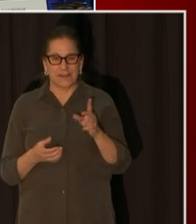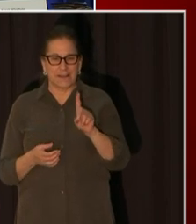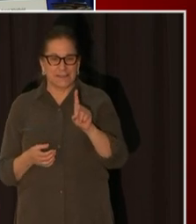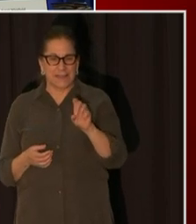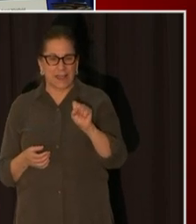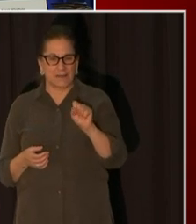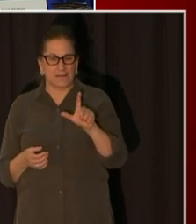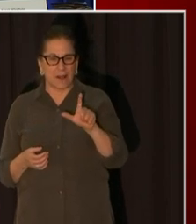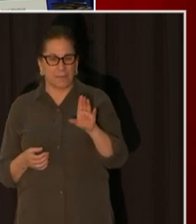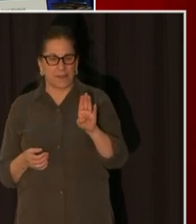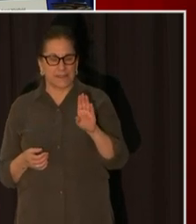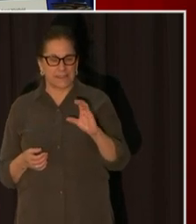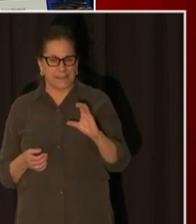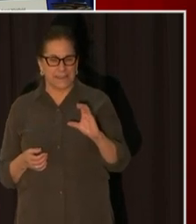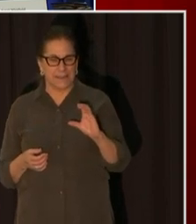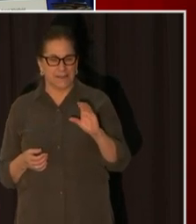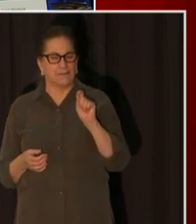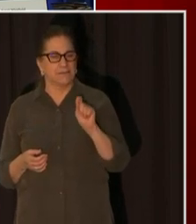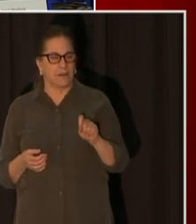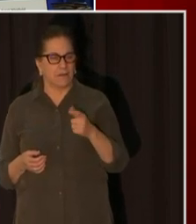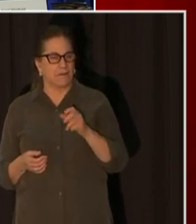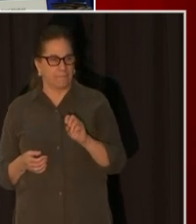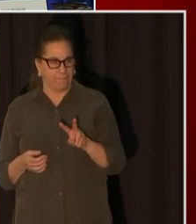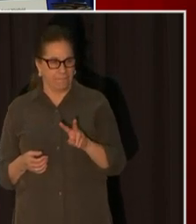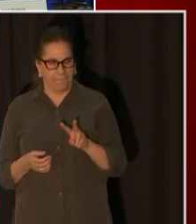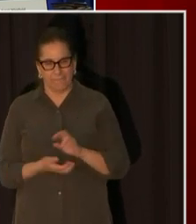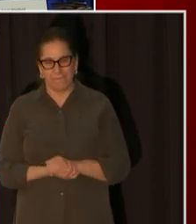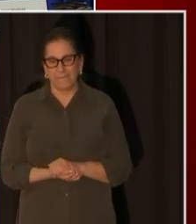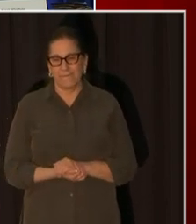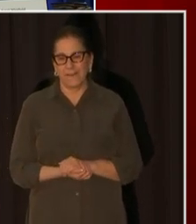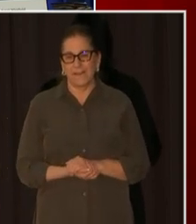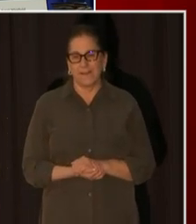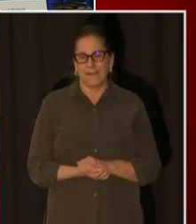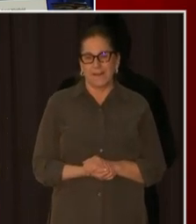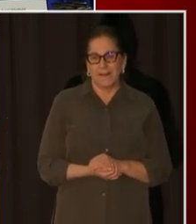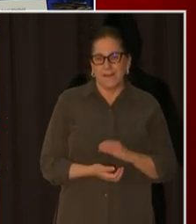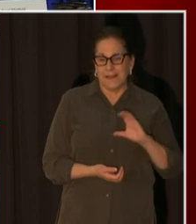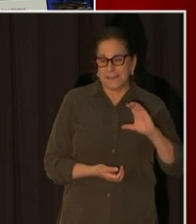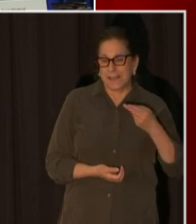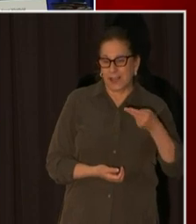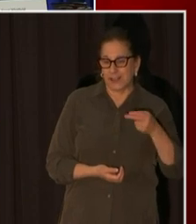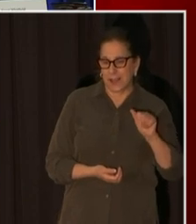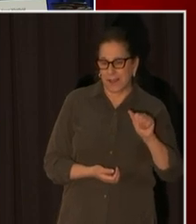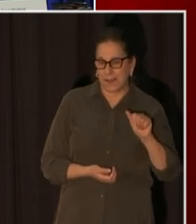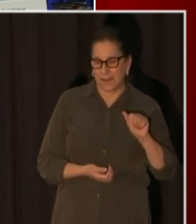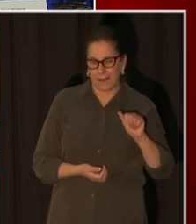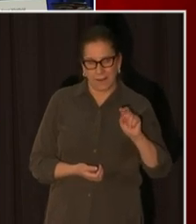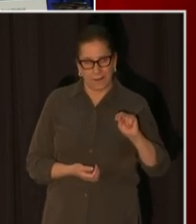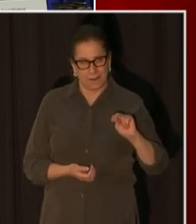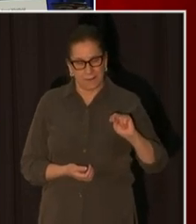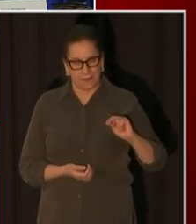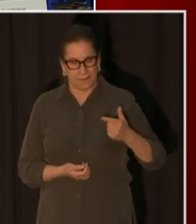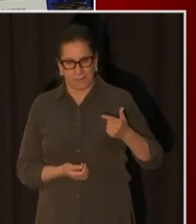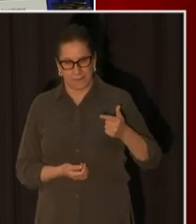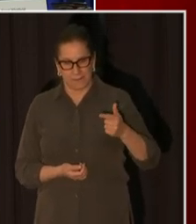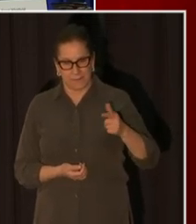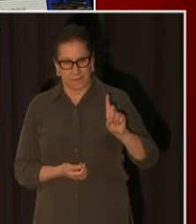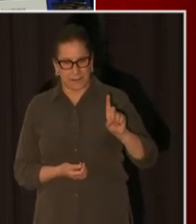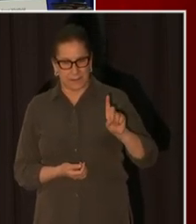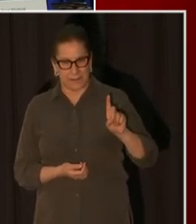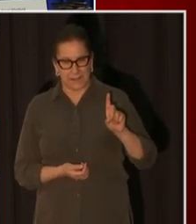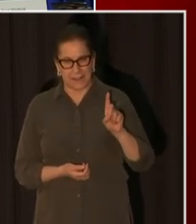your credit card companies, call the people that you owe money to, and say, during this time of COVID-19 pandemic,